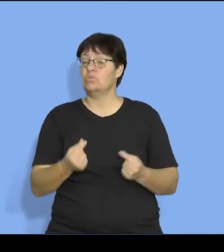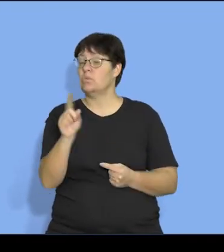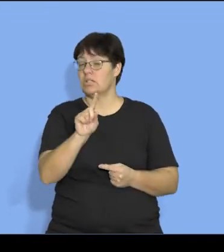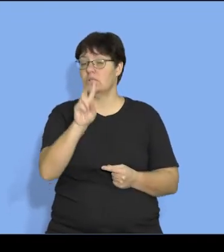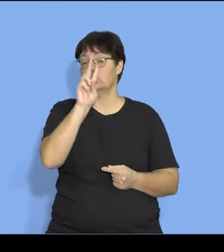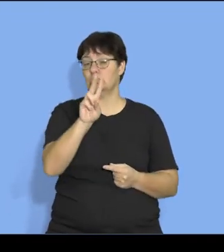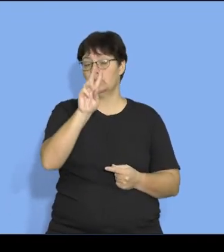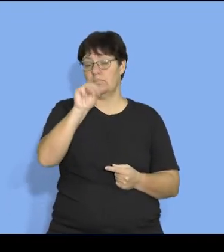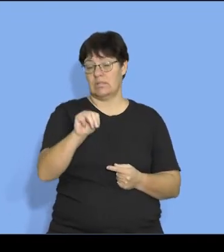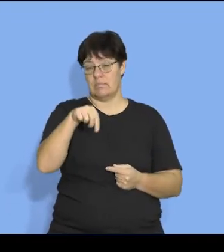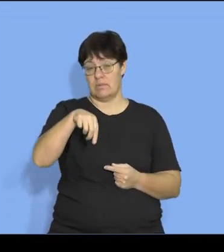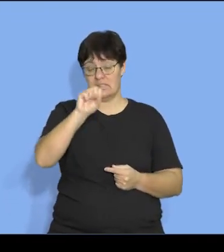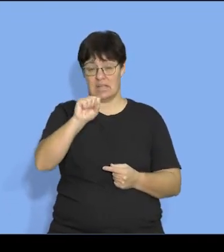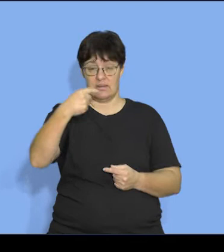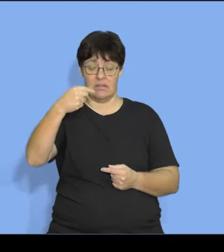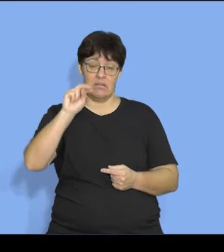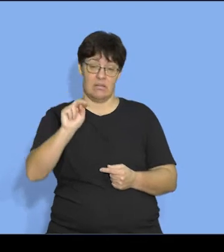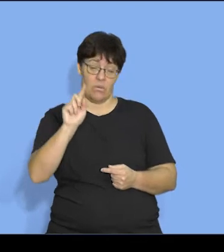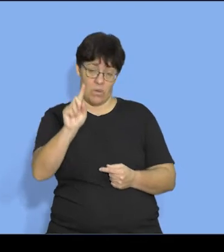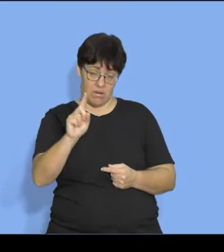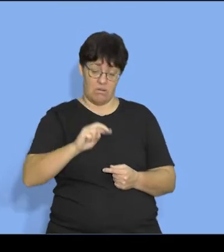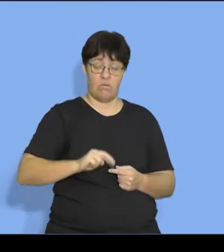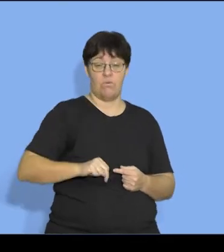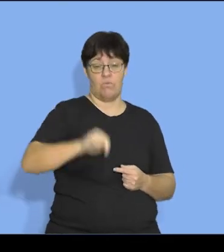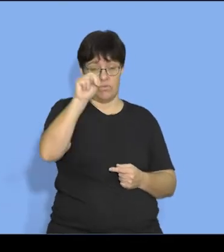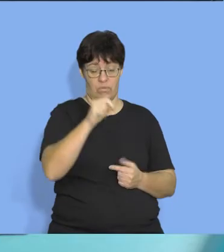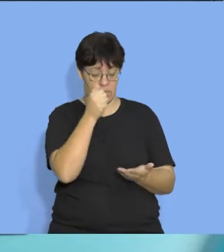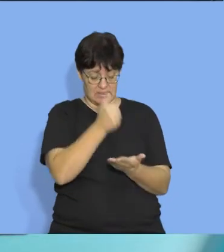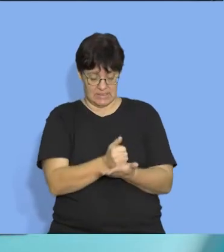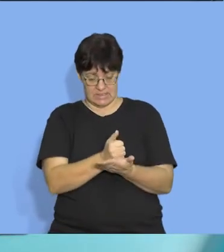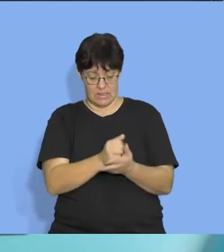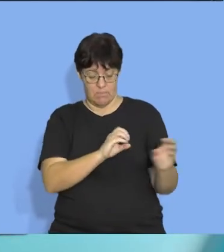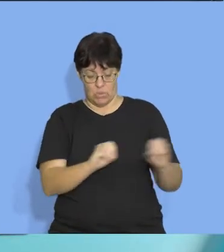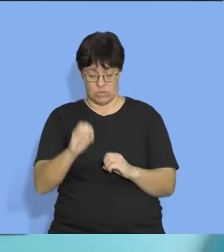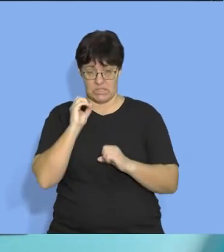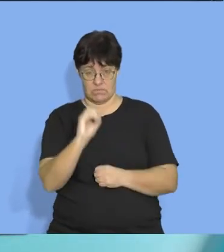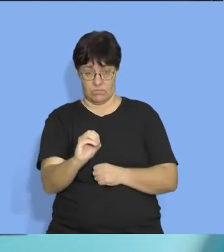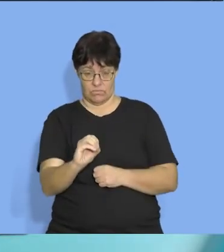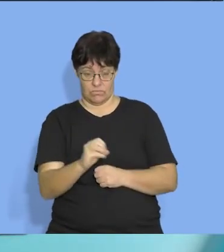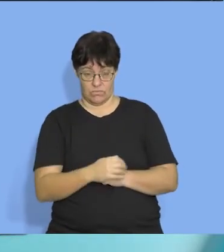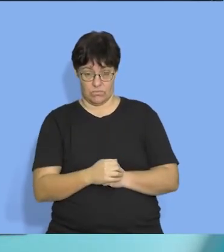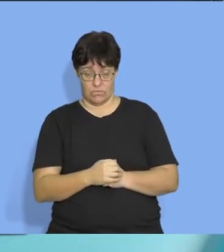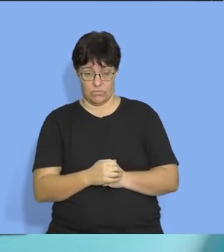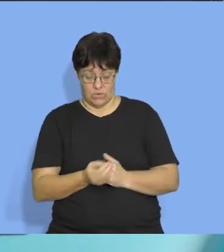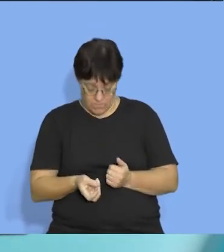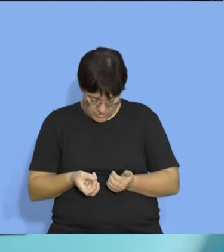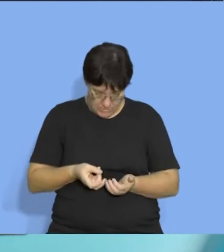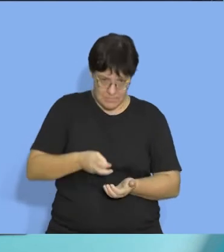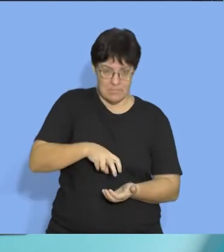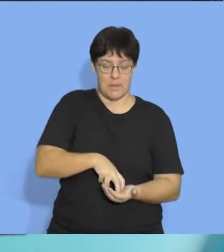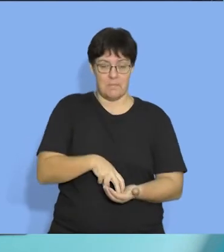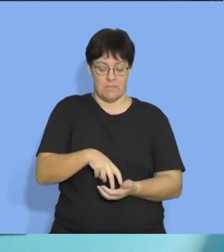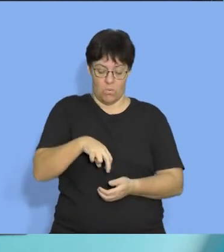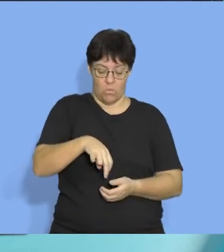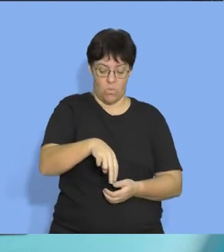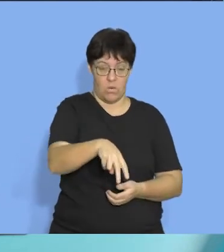per second north. When you were just sitting, your motion was 0. Now you get up